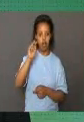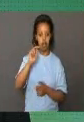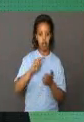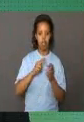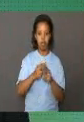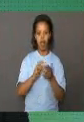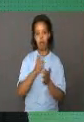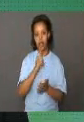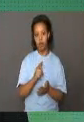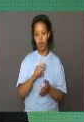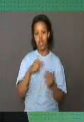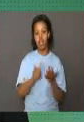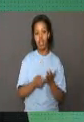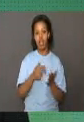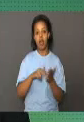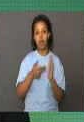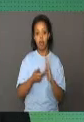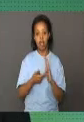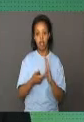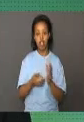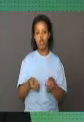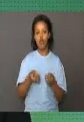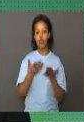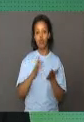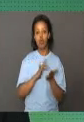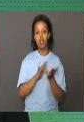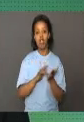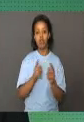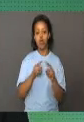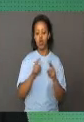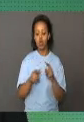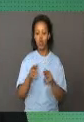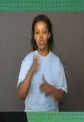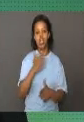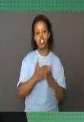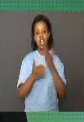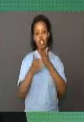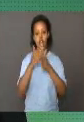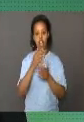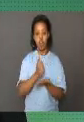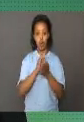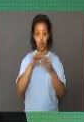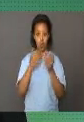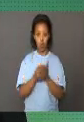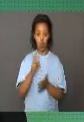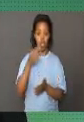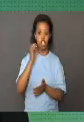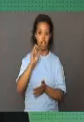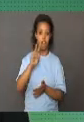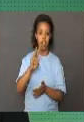Since different drugs work during different stages of the HIV life